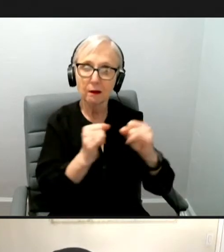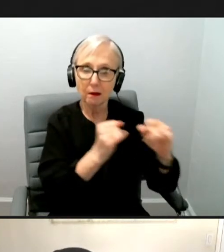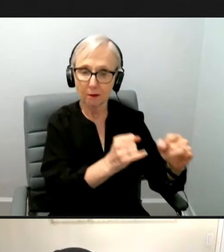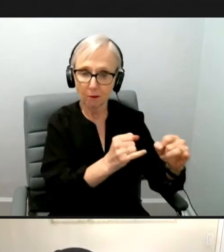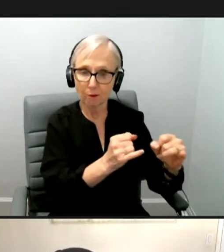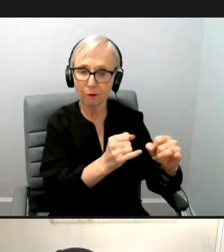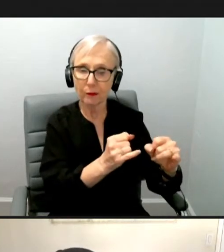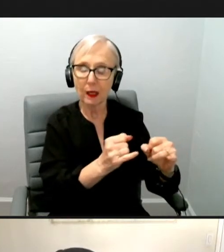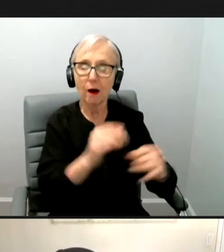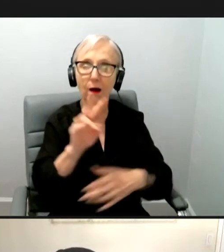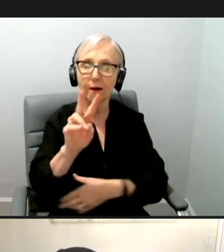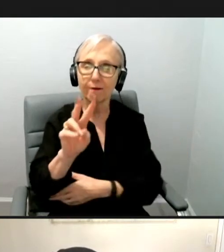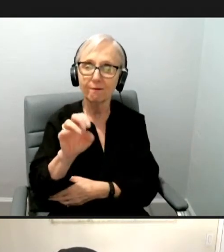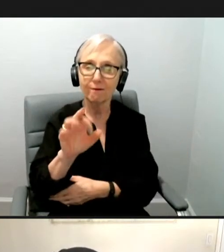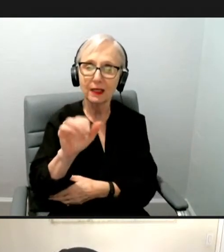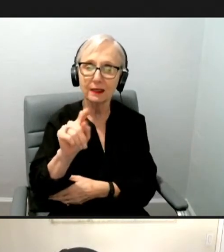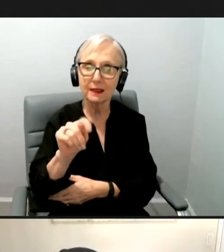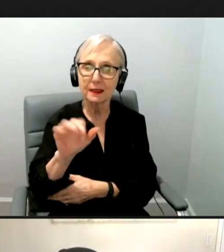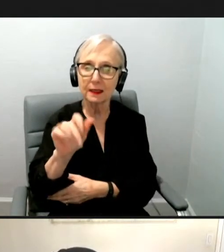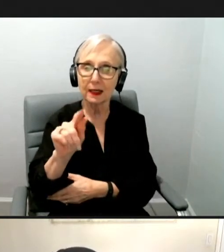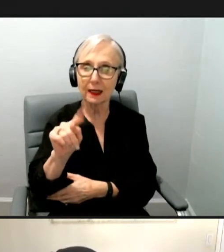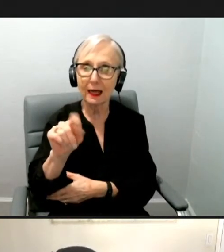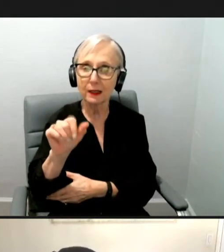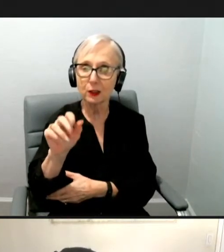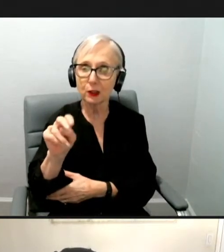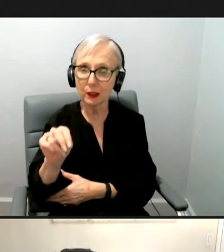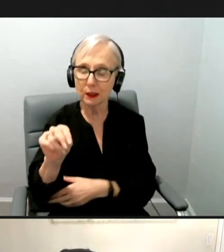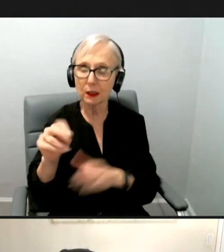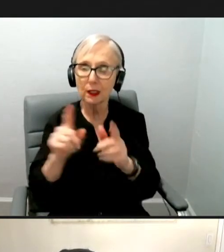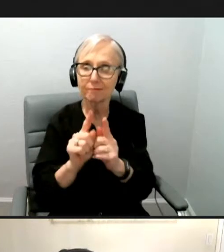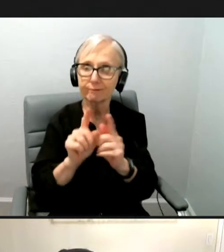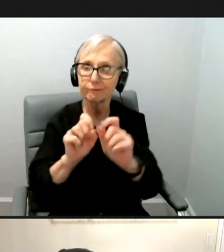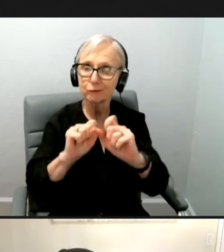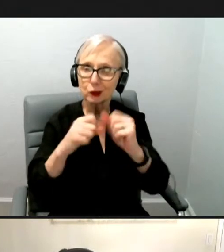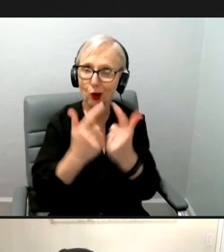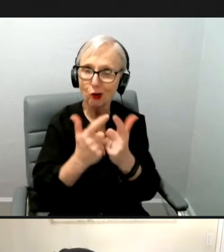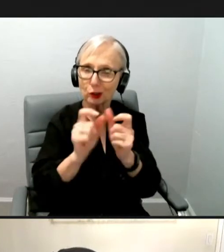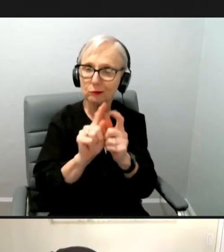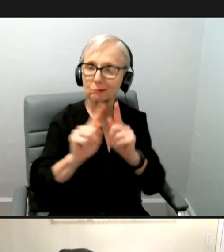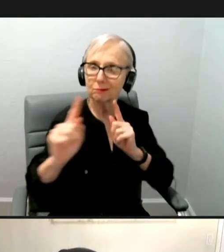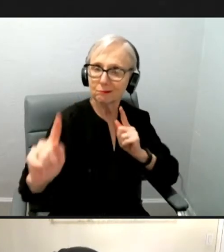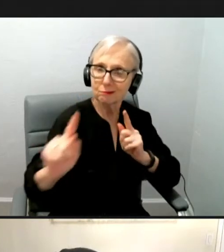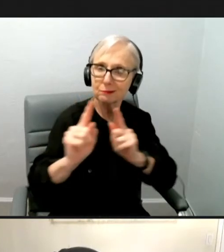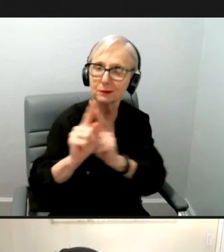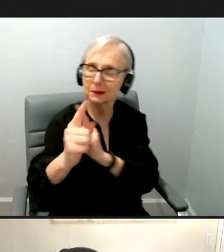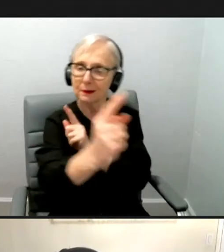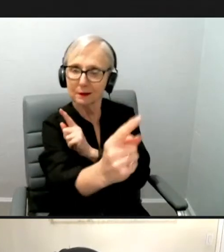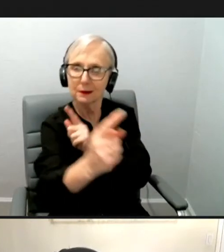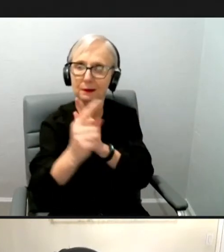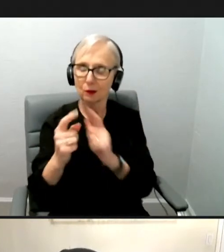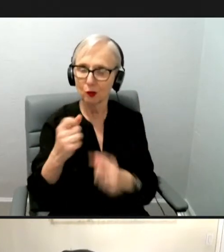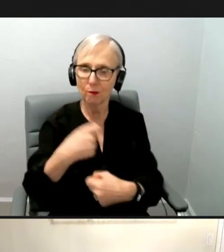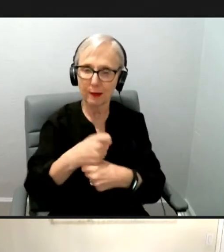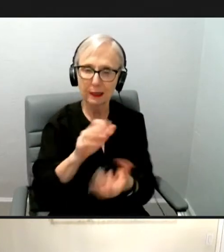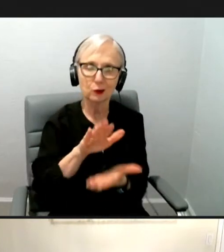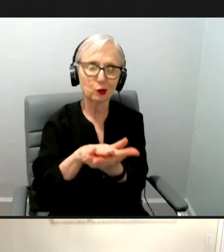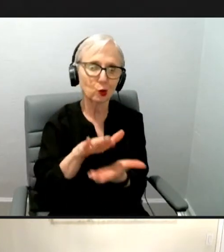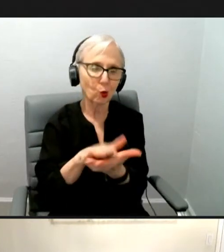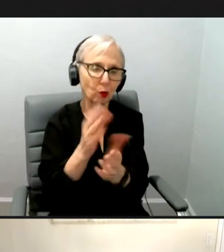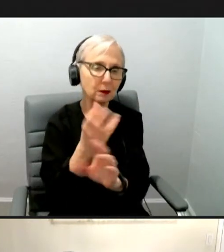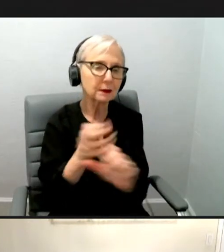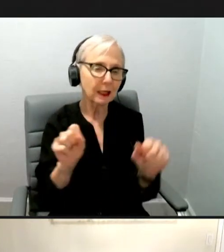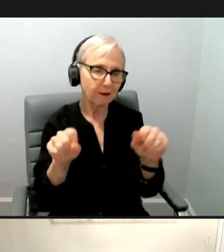on ventilation and social distancing, other physical distancing, other things that can be done to really try and make our schools as safe as possible for our